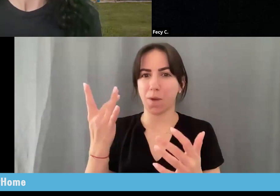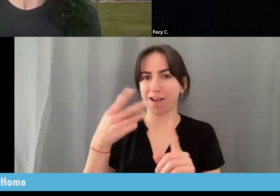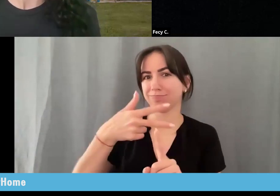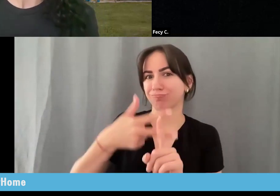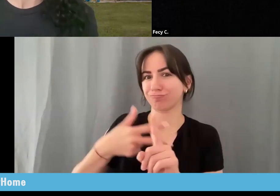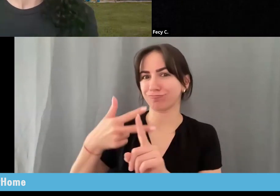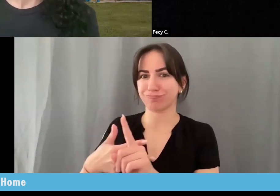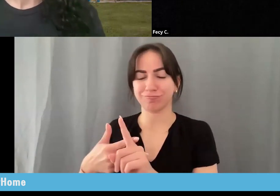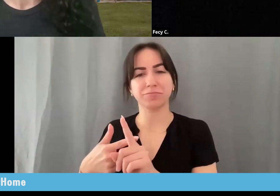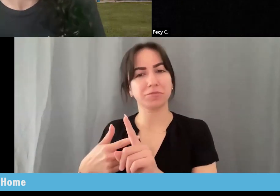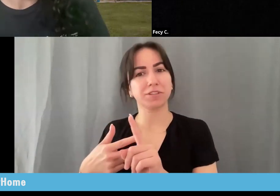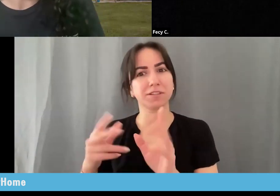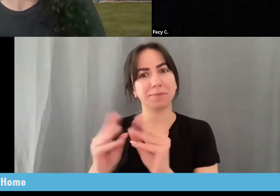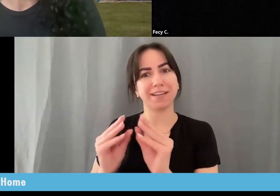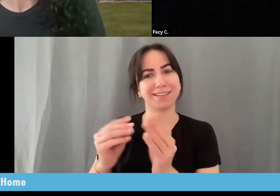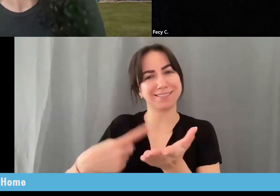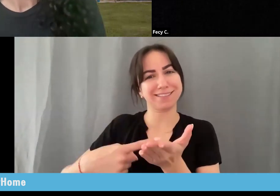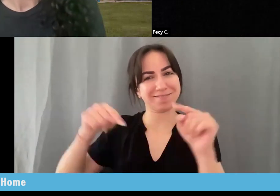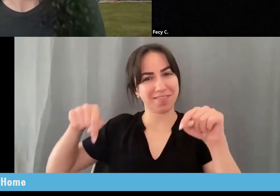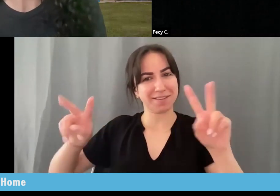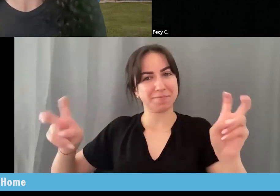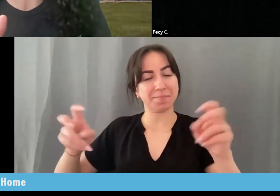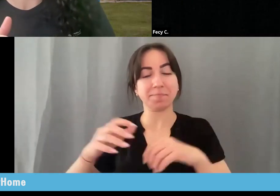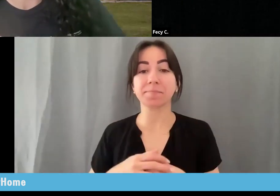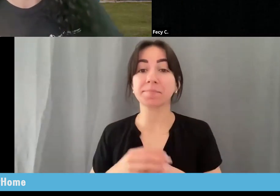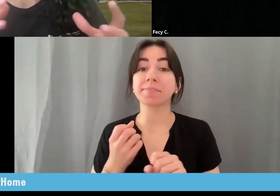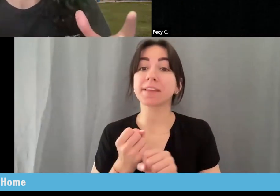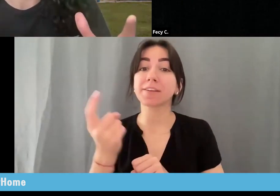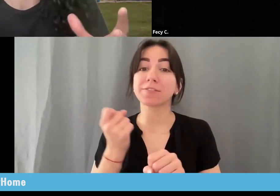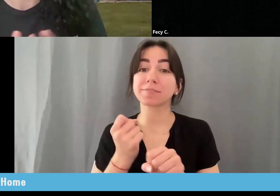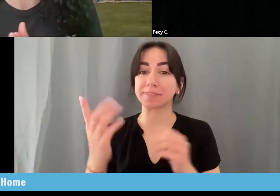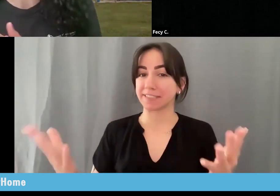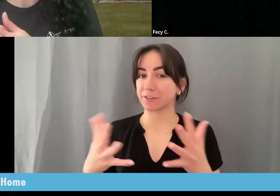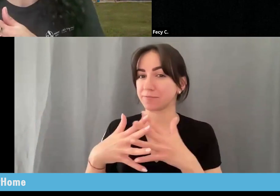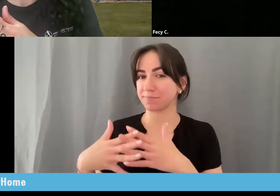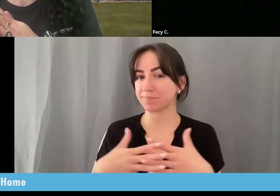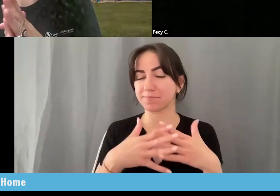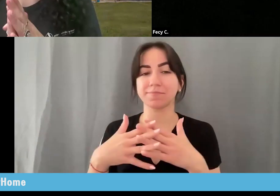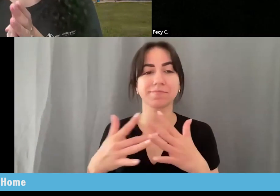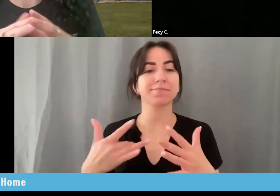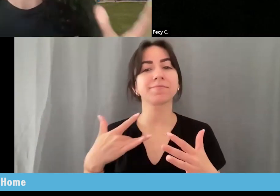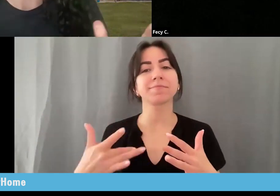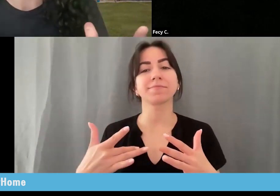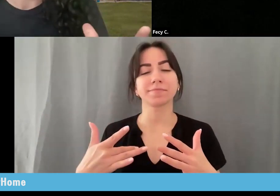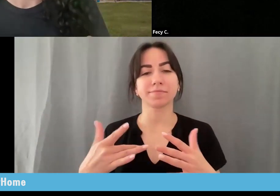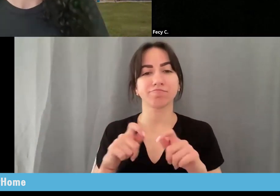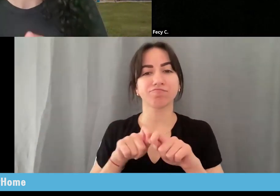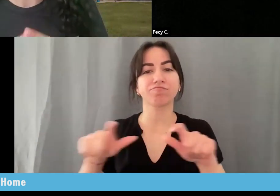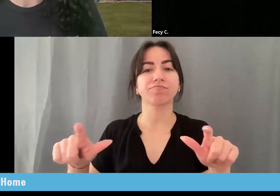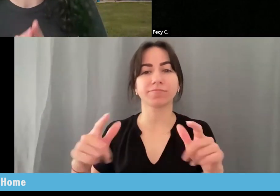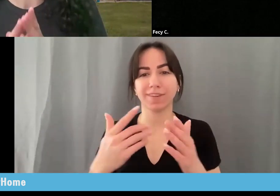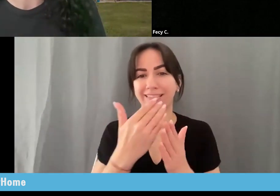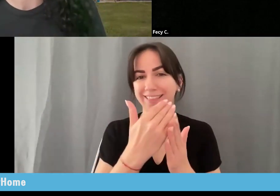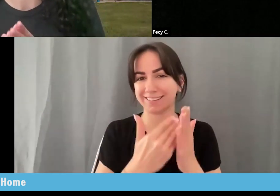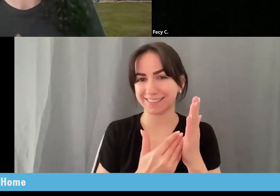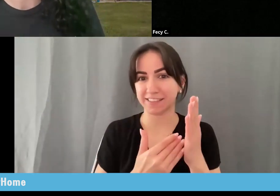conversation such as this. Every year, we in the US, they release a list of the